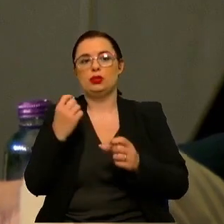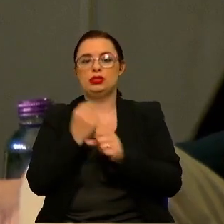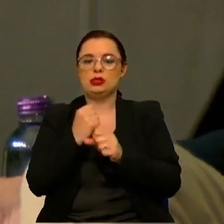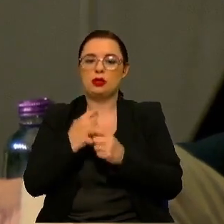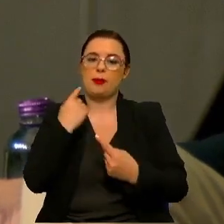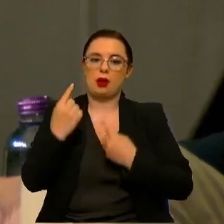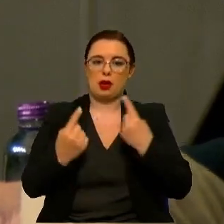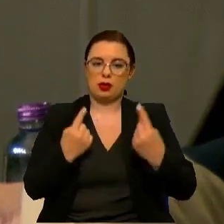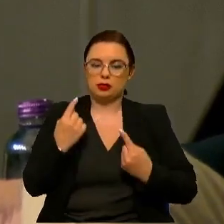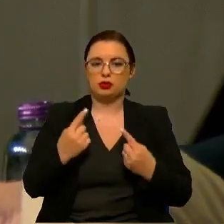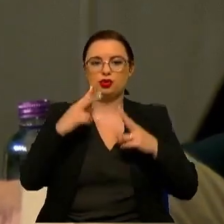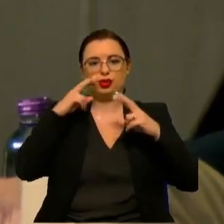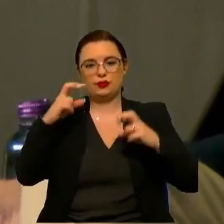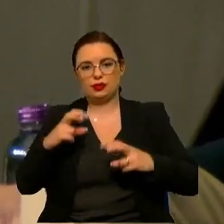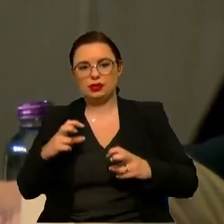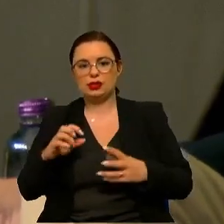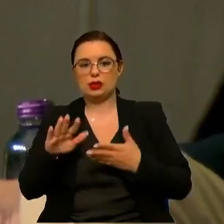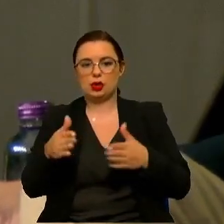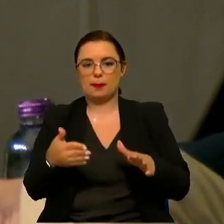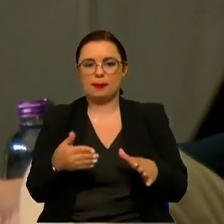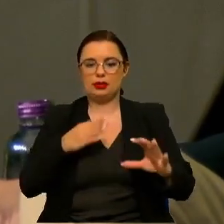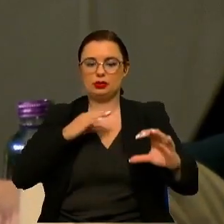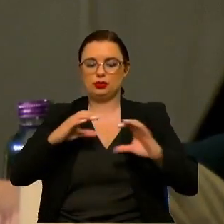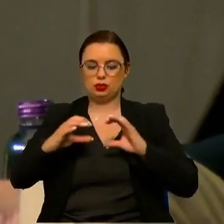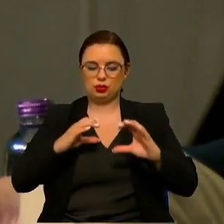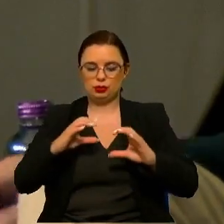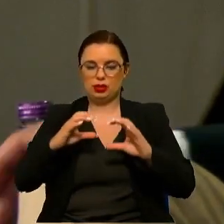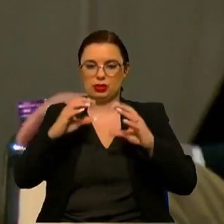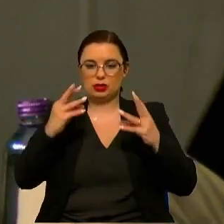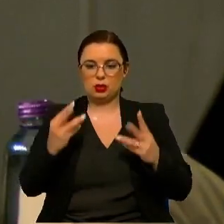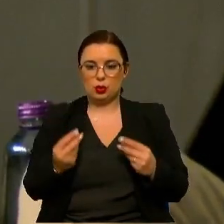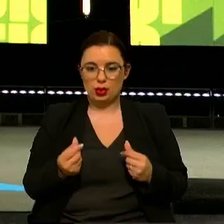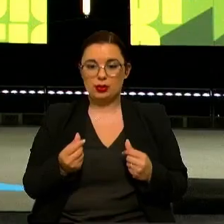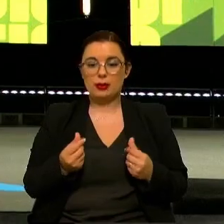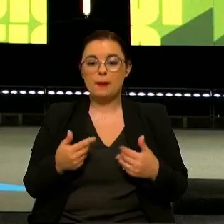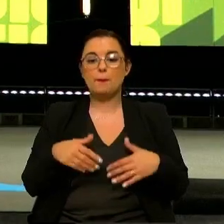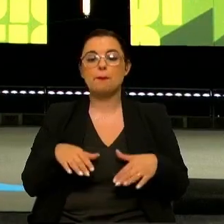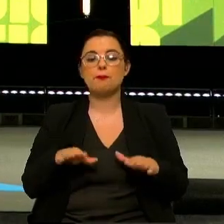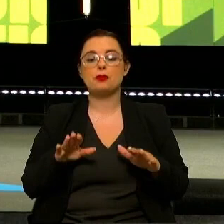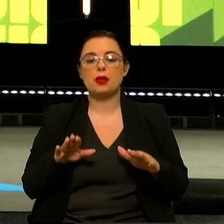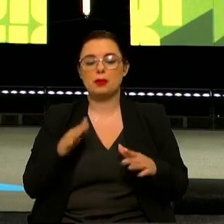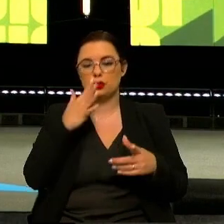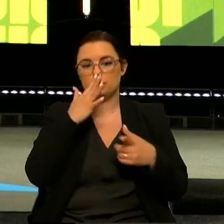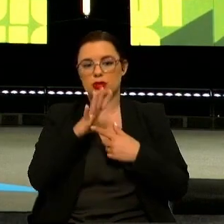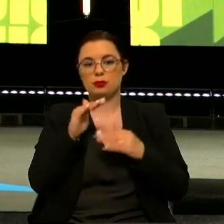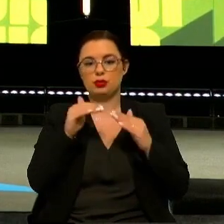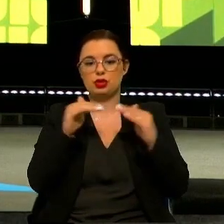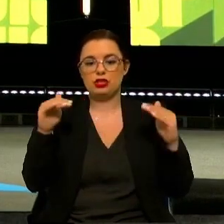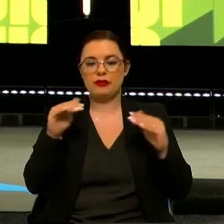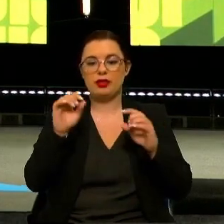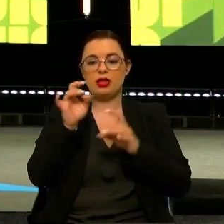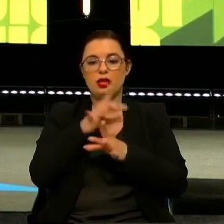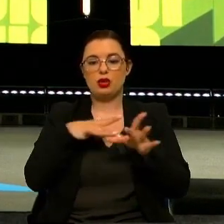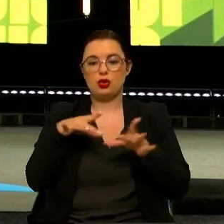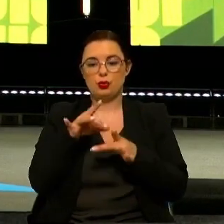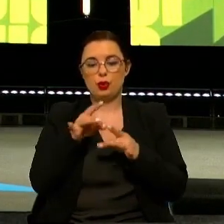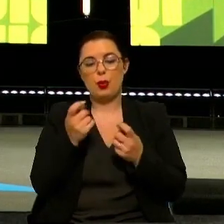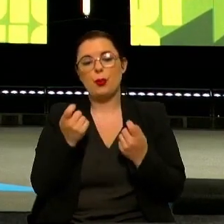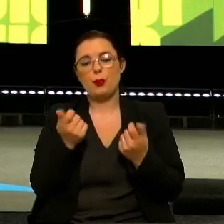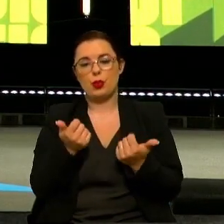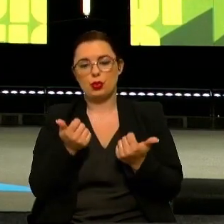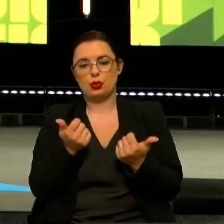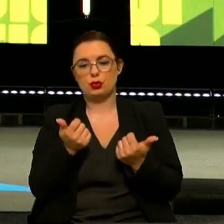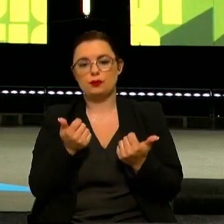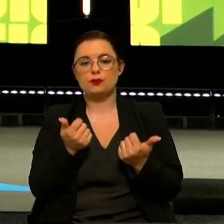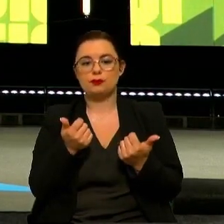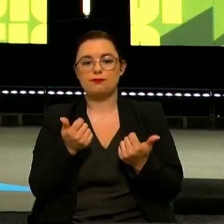working groups that does research on quantum communication, but at European level